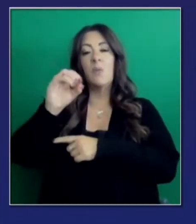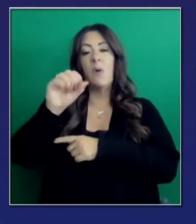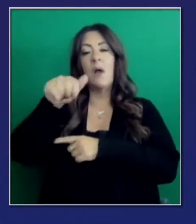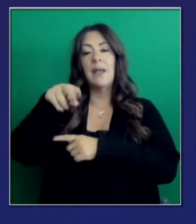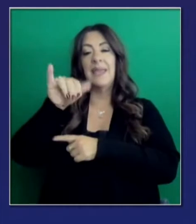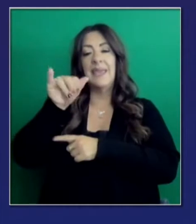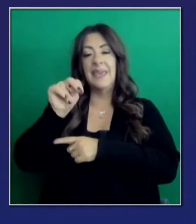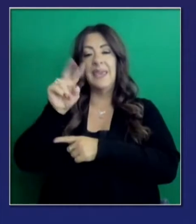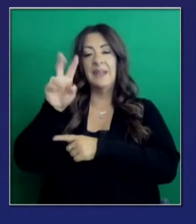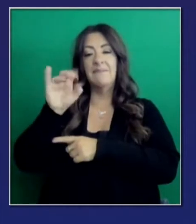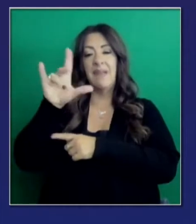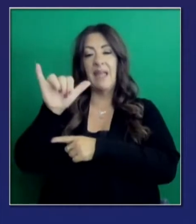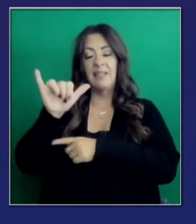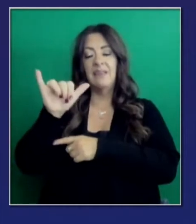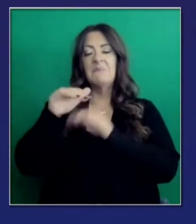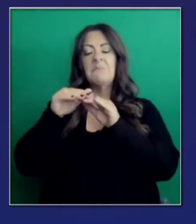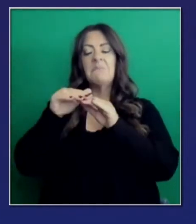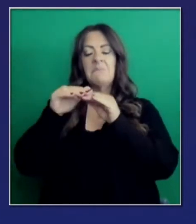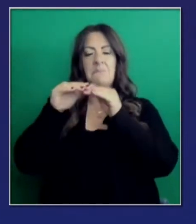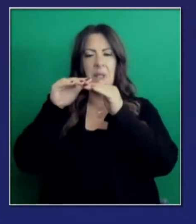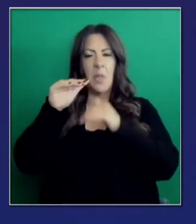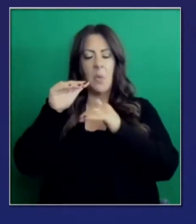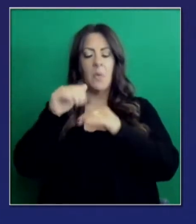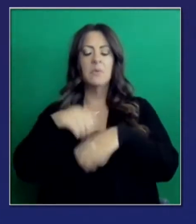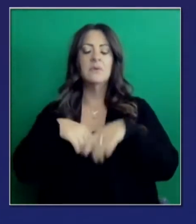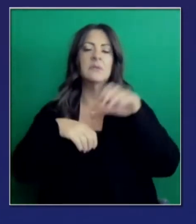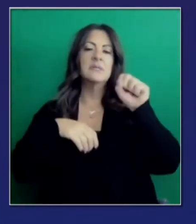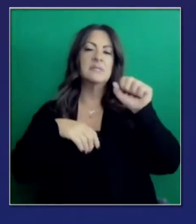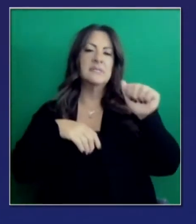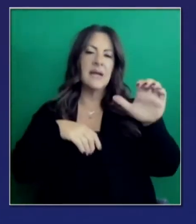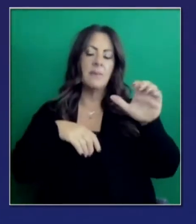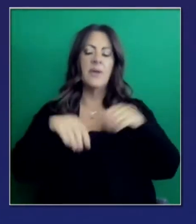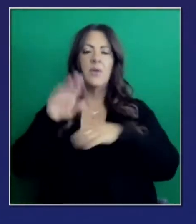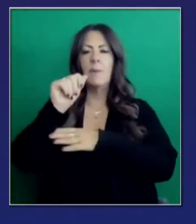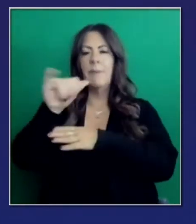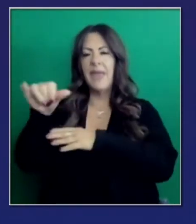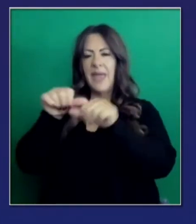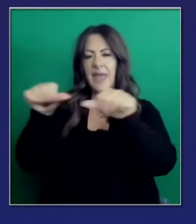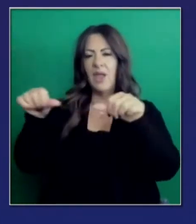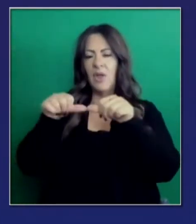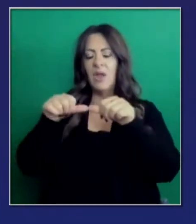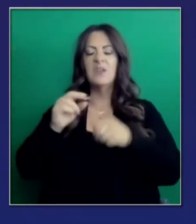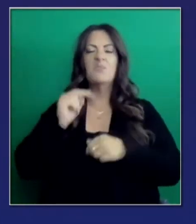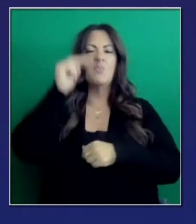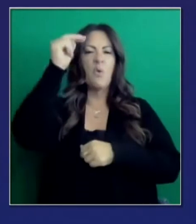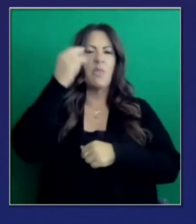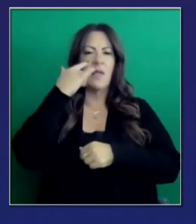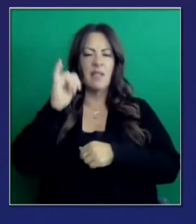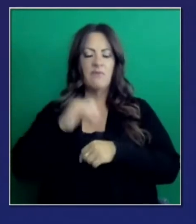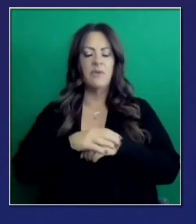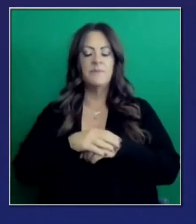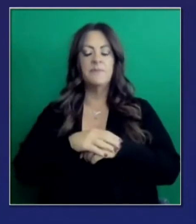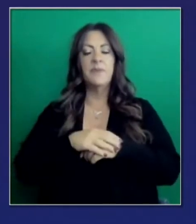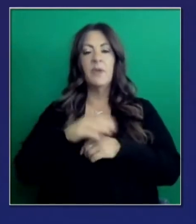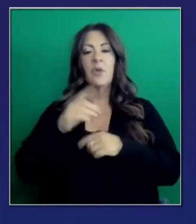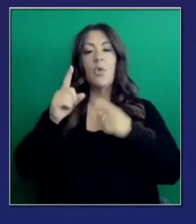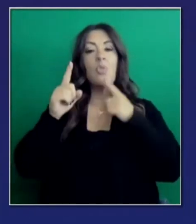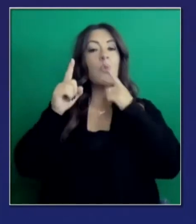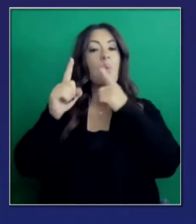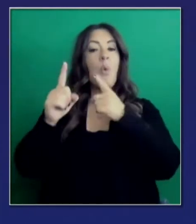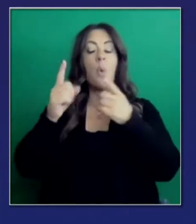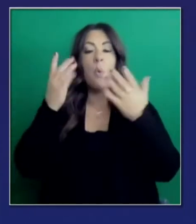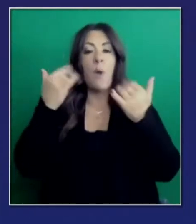below, greater Sacramento, Northern California. So the goal of this announcement is